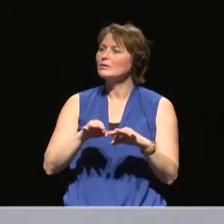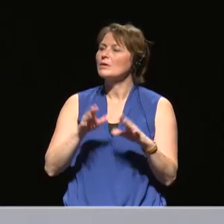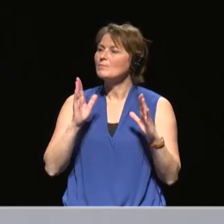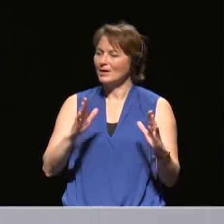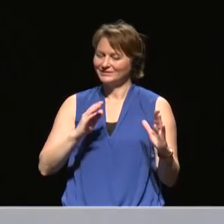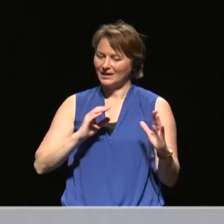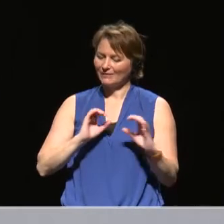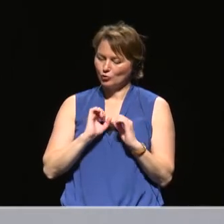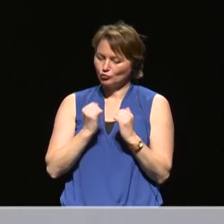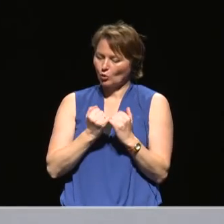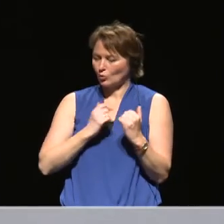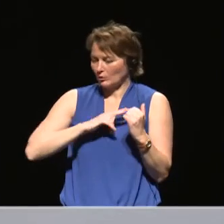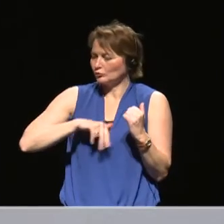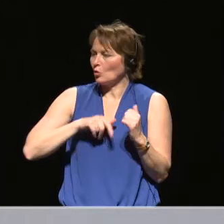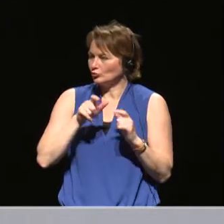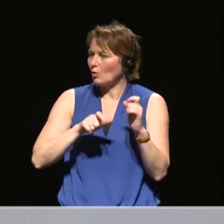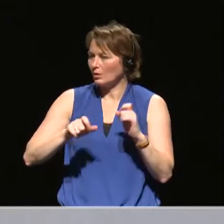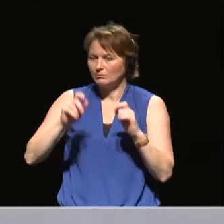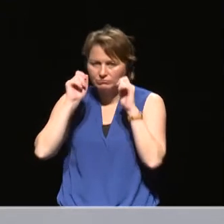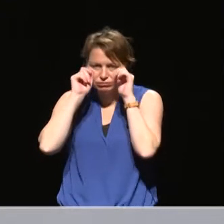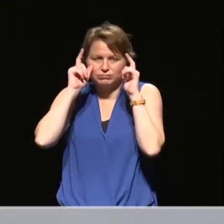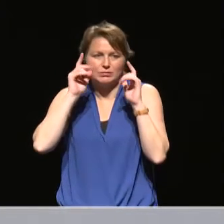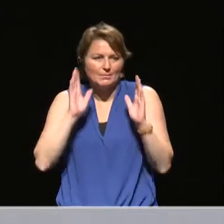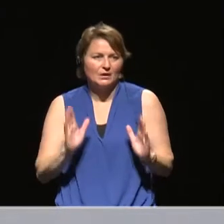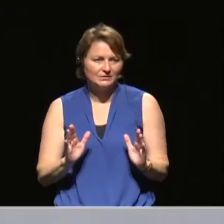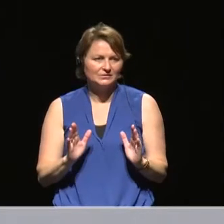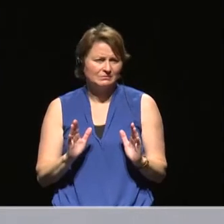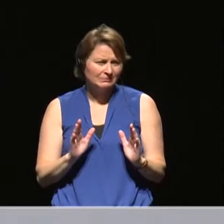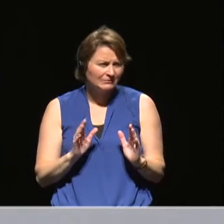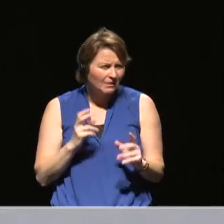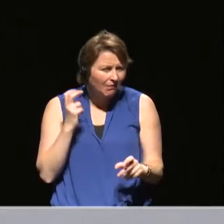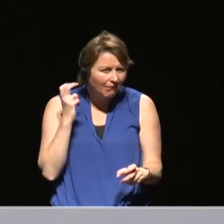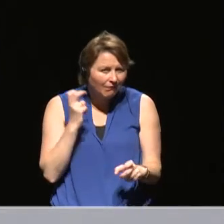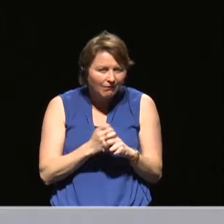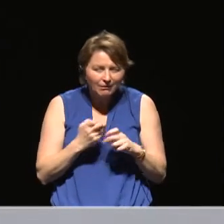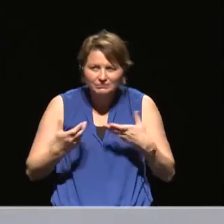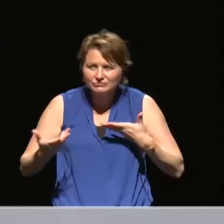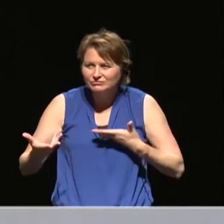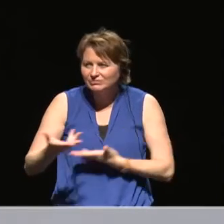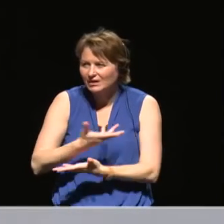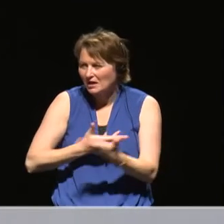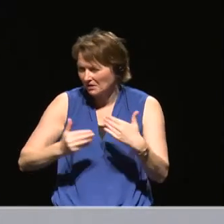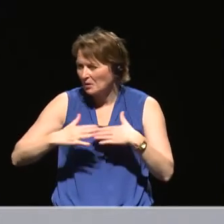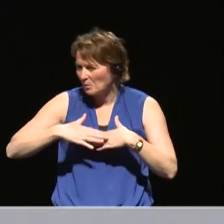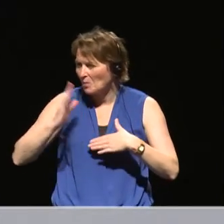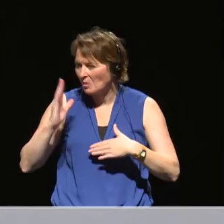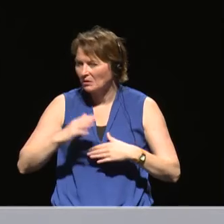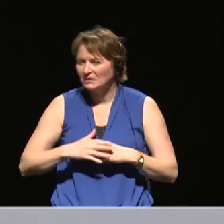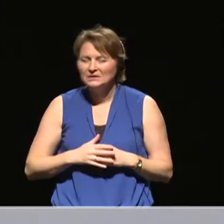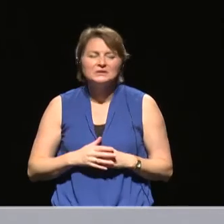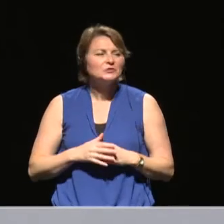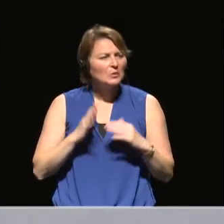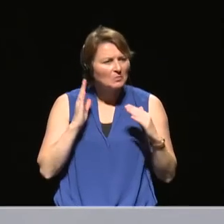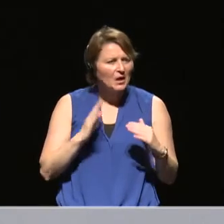awareness. This is something which is much more difficult to share, something what is much